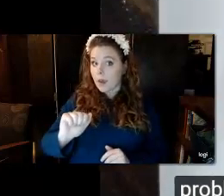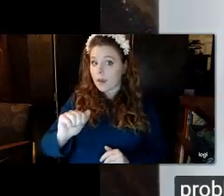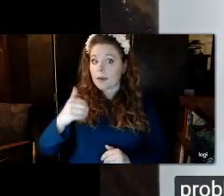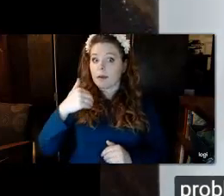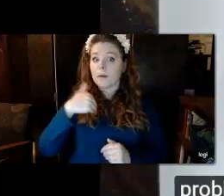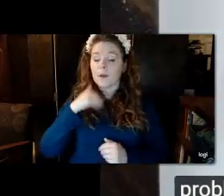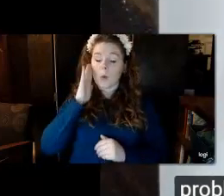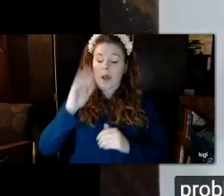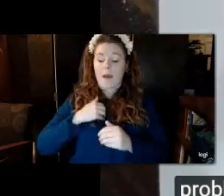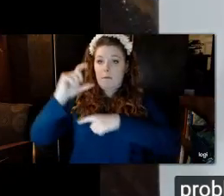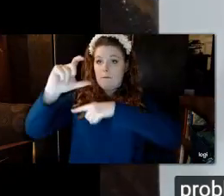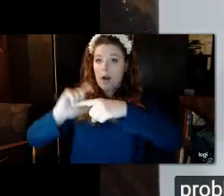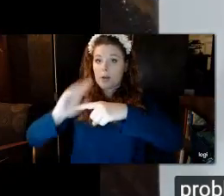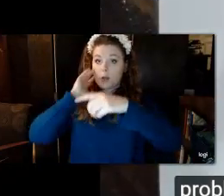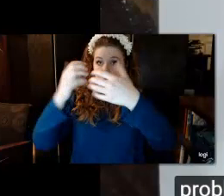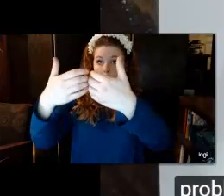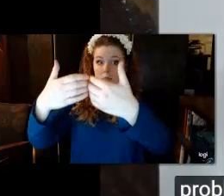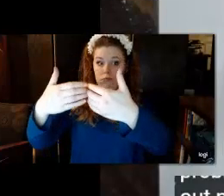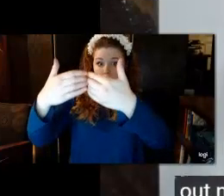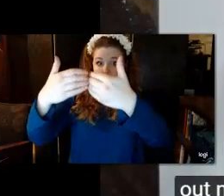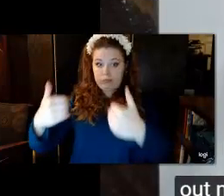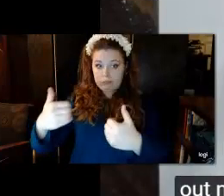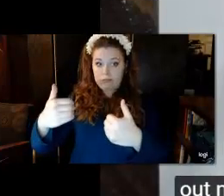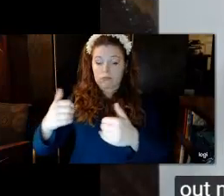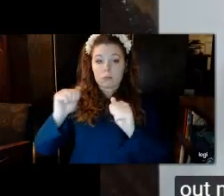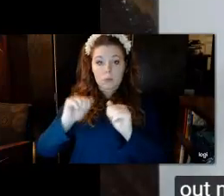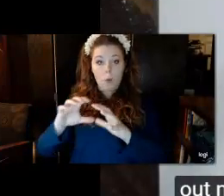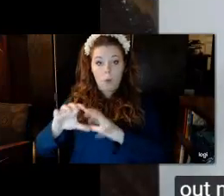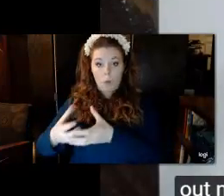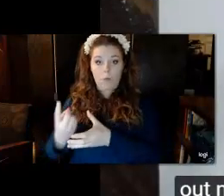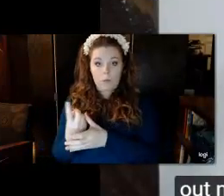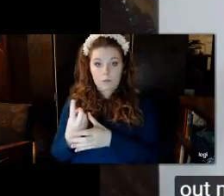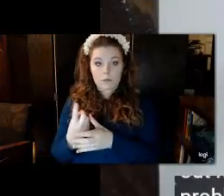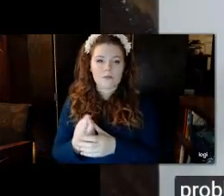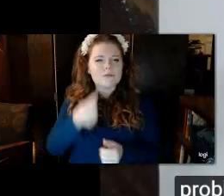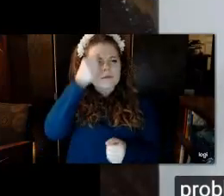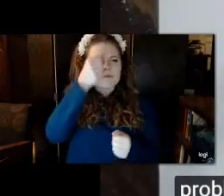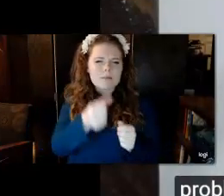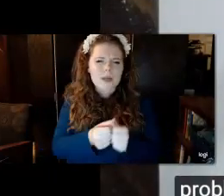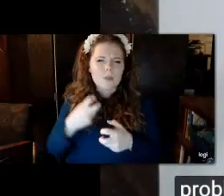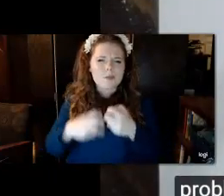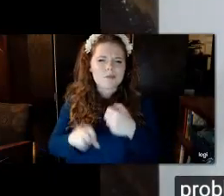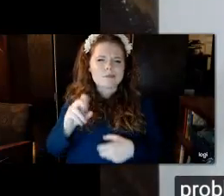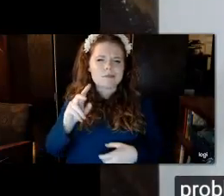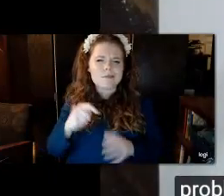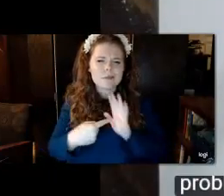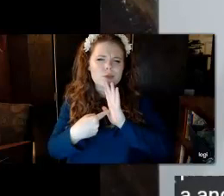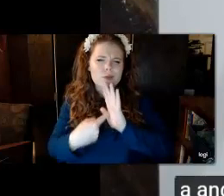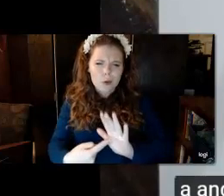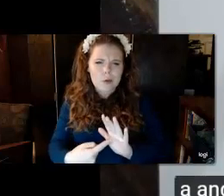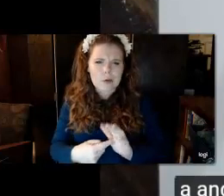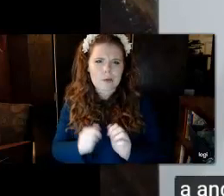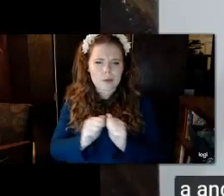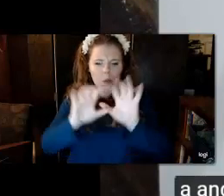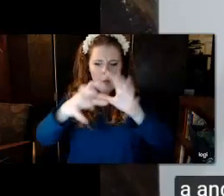out. Now remember, a lot of times on our problem sets, it shows us an example with A, and it's kind of done the same thing